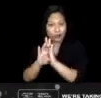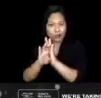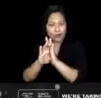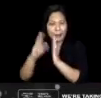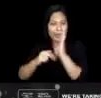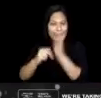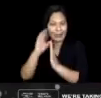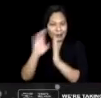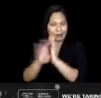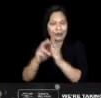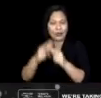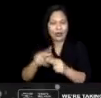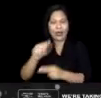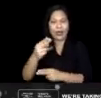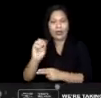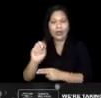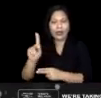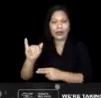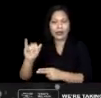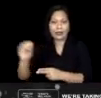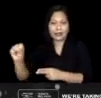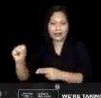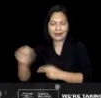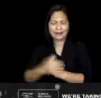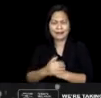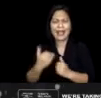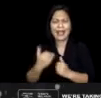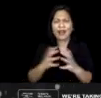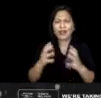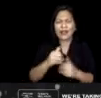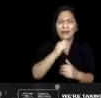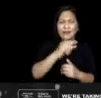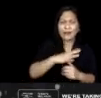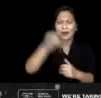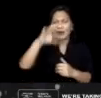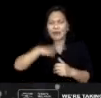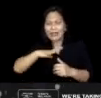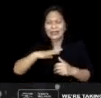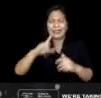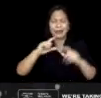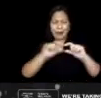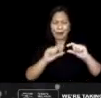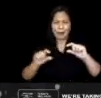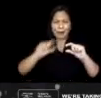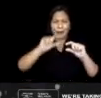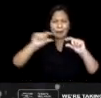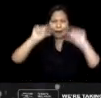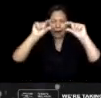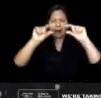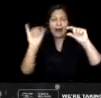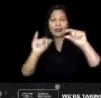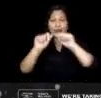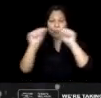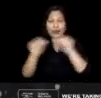which has a lot of feminine and masculine in the rectangular square shapes and then the very round shapes. So if